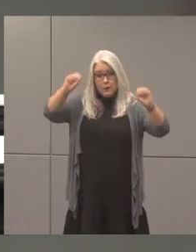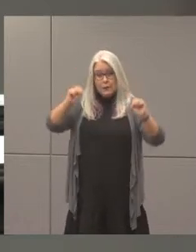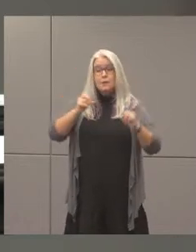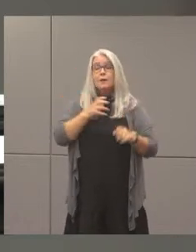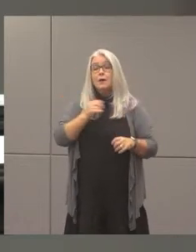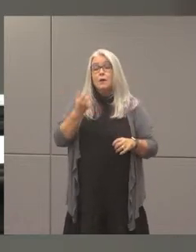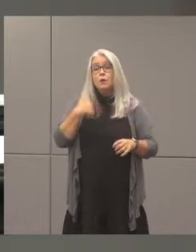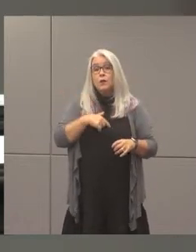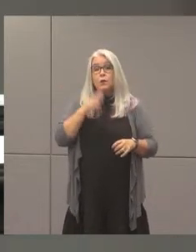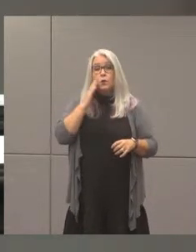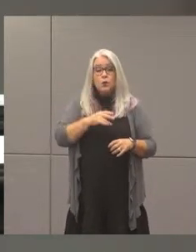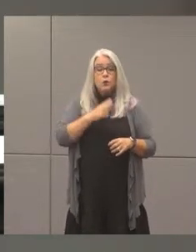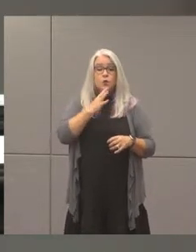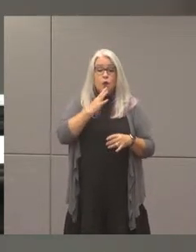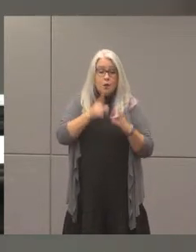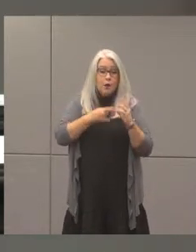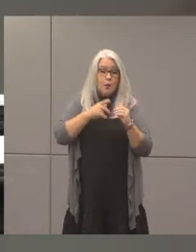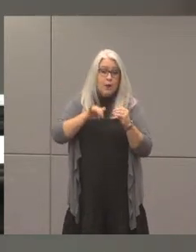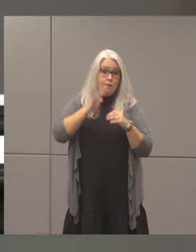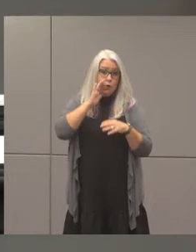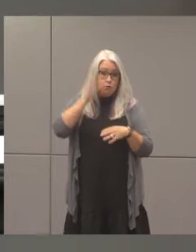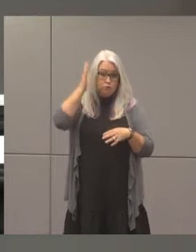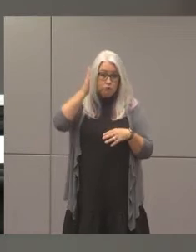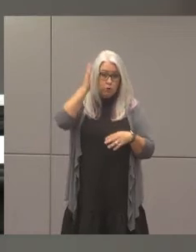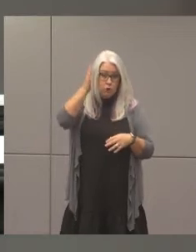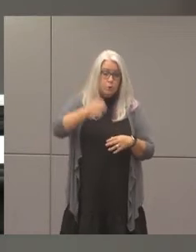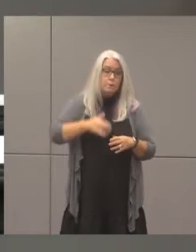look at that and talk about it for the future.